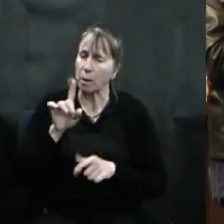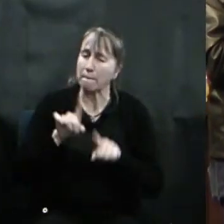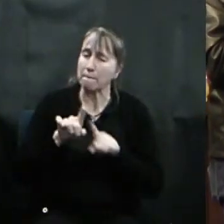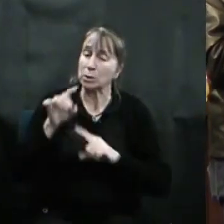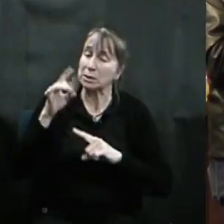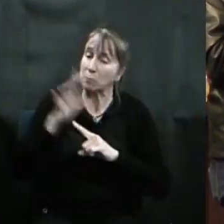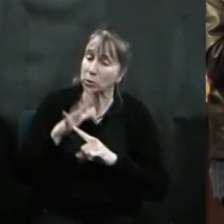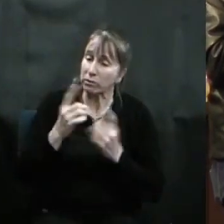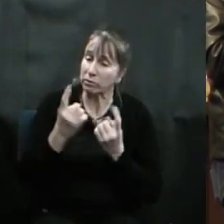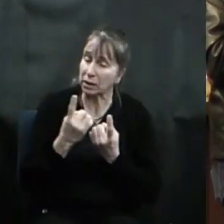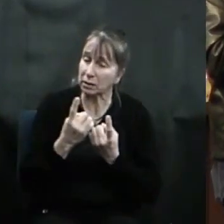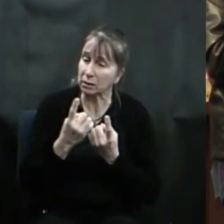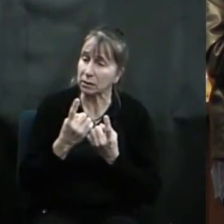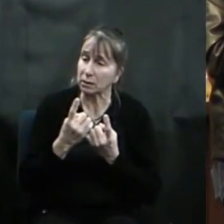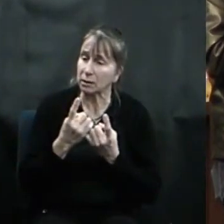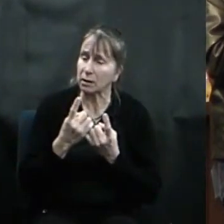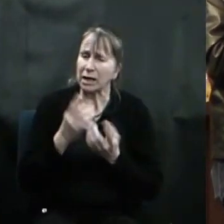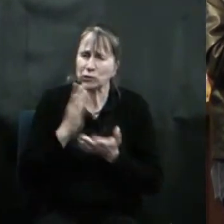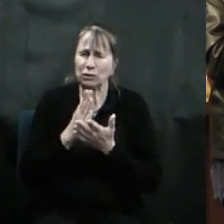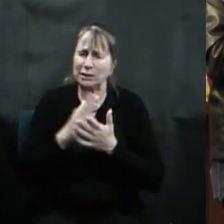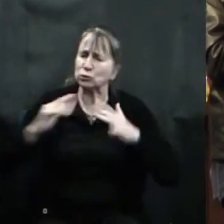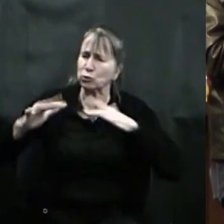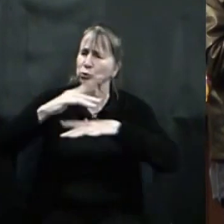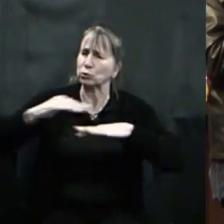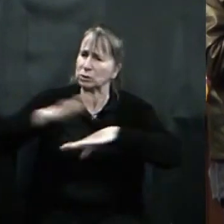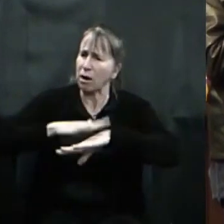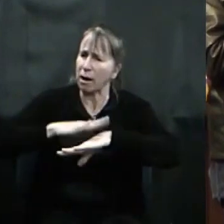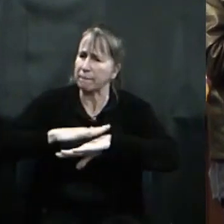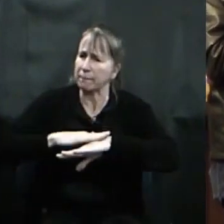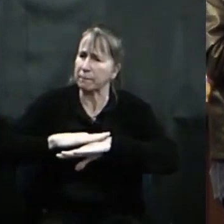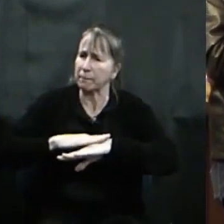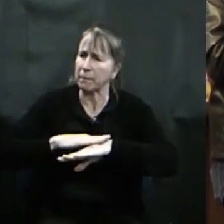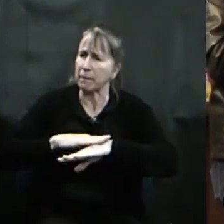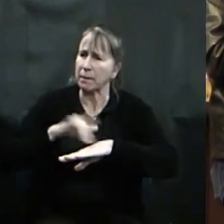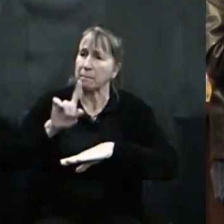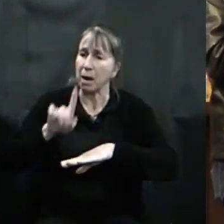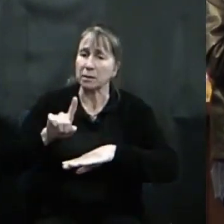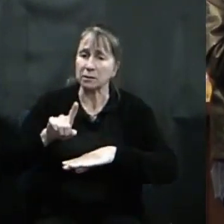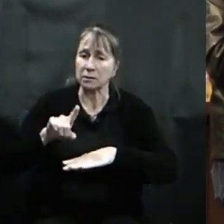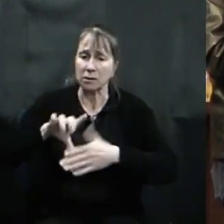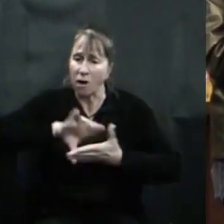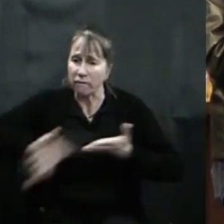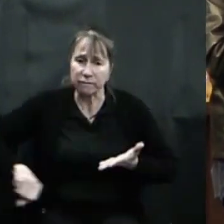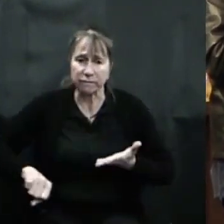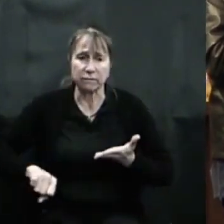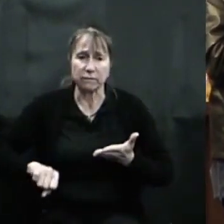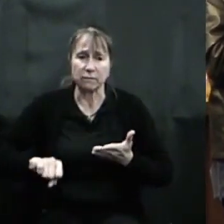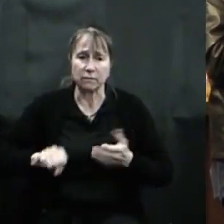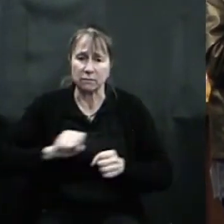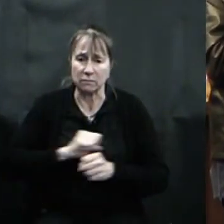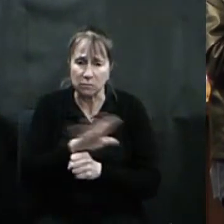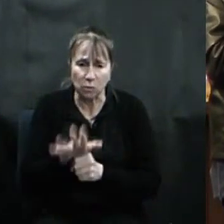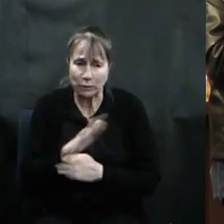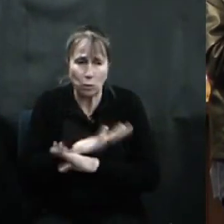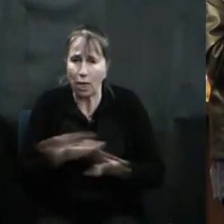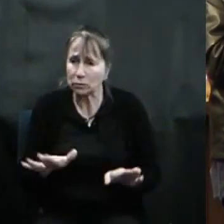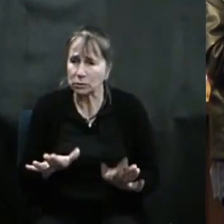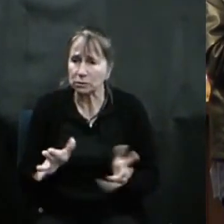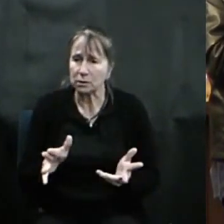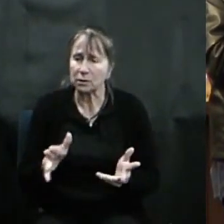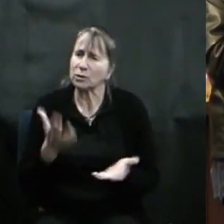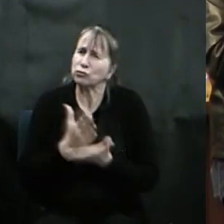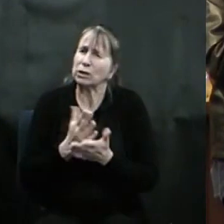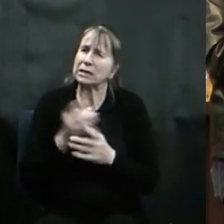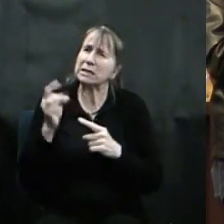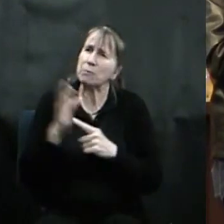physical activity and social interaction. And those are the things that's been robbed from us in this whole COVID time. So, you know, it's really